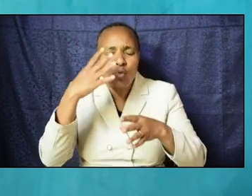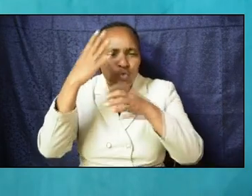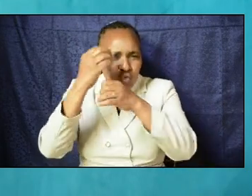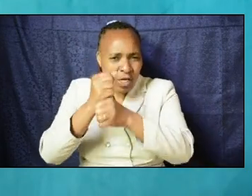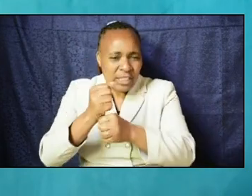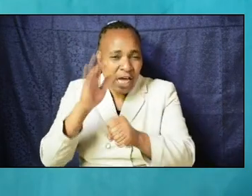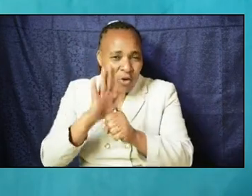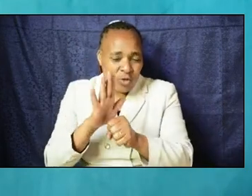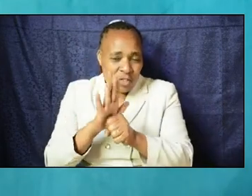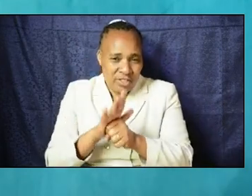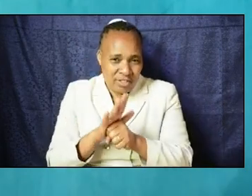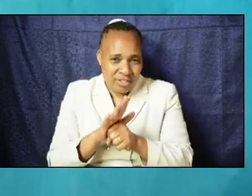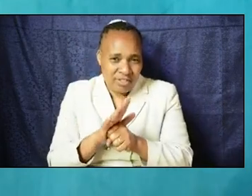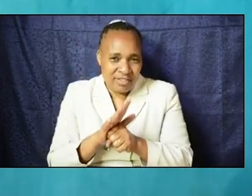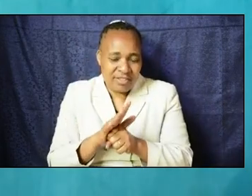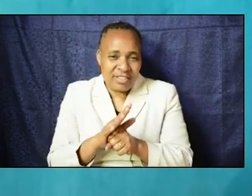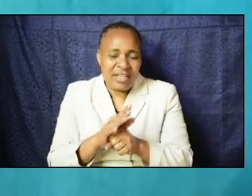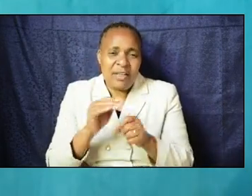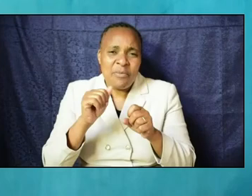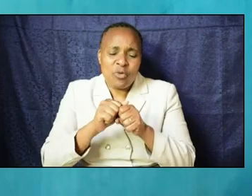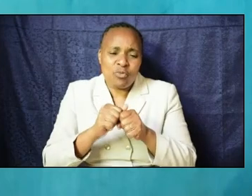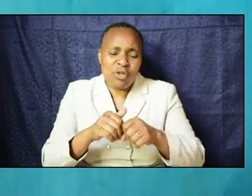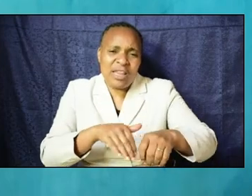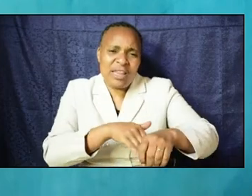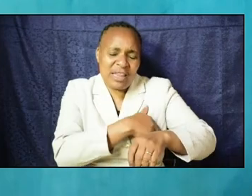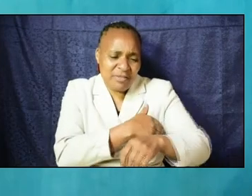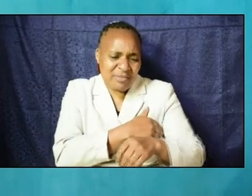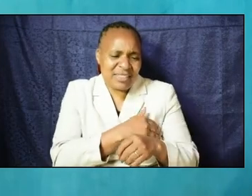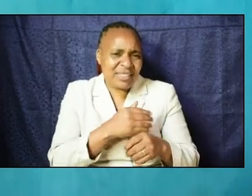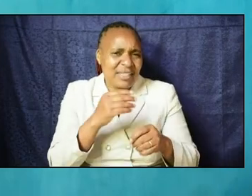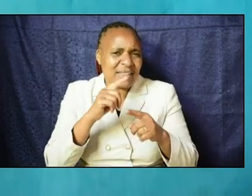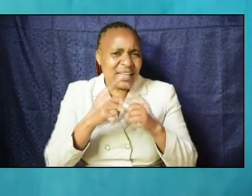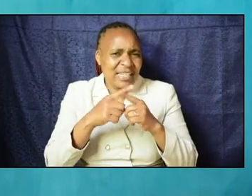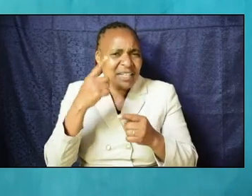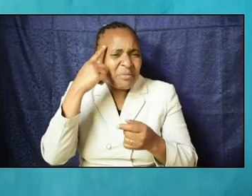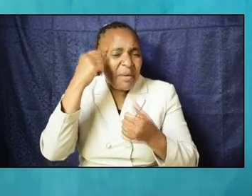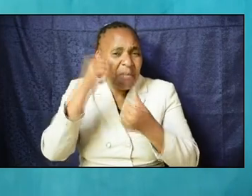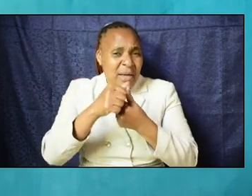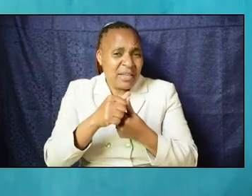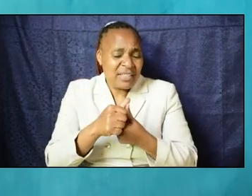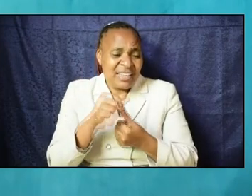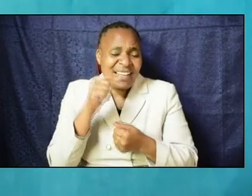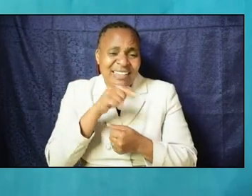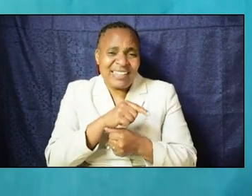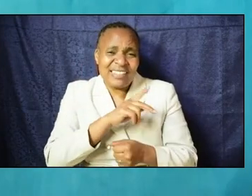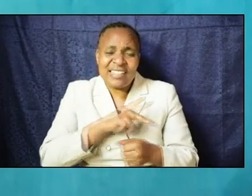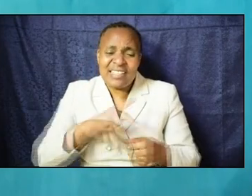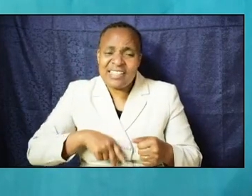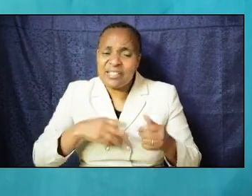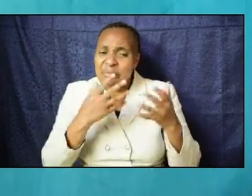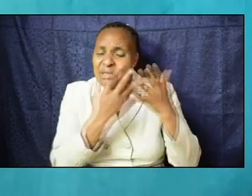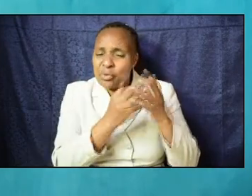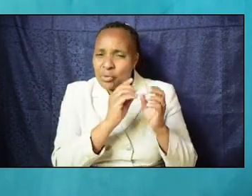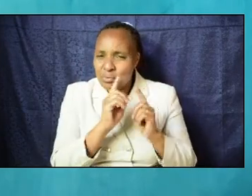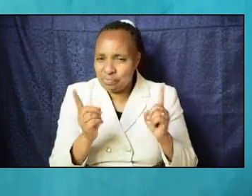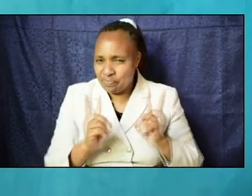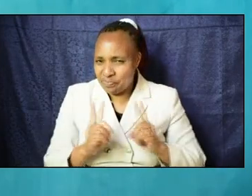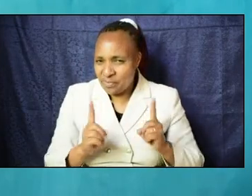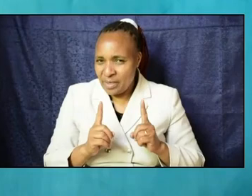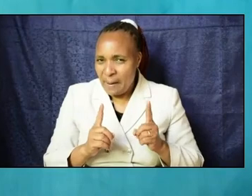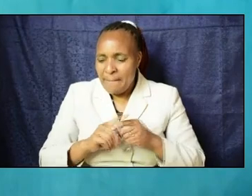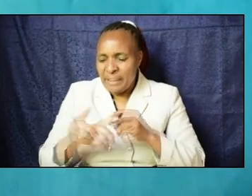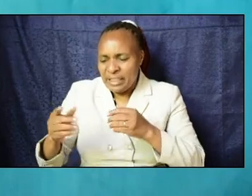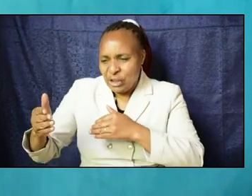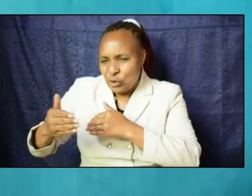chief cupbearer and the chief baker. So I'm realizing that he's now taken to the king's prison. He's close to